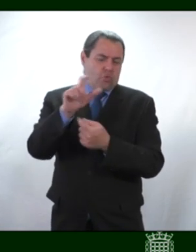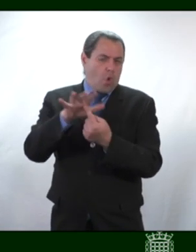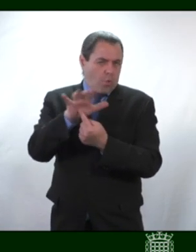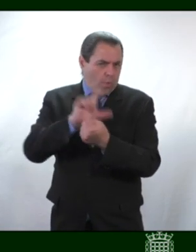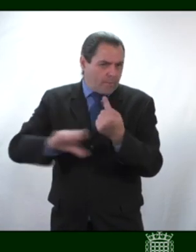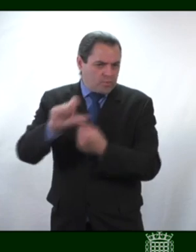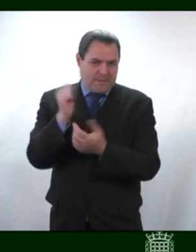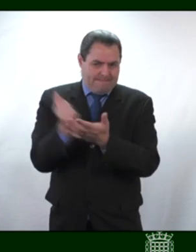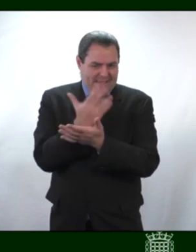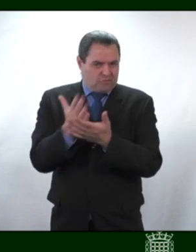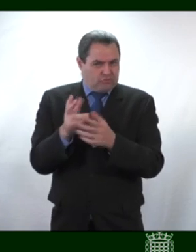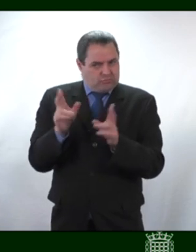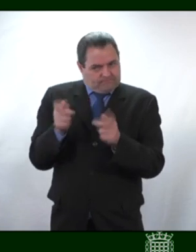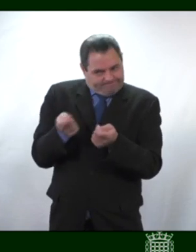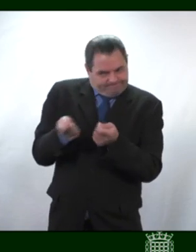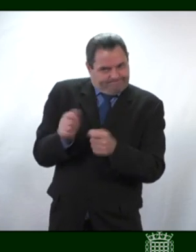making this case.